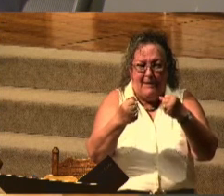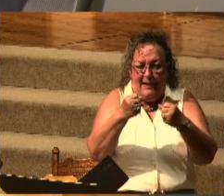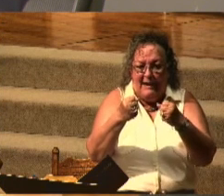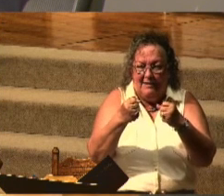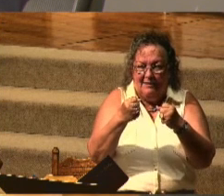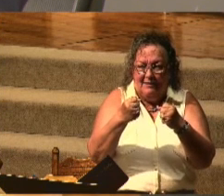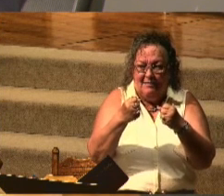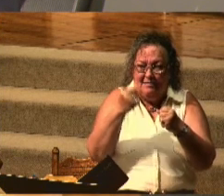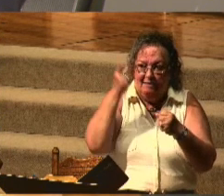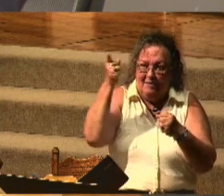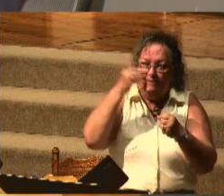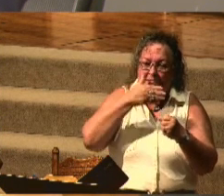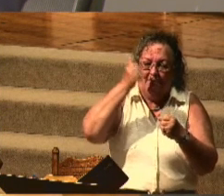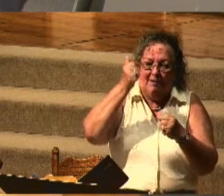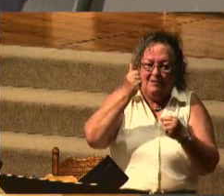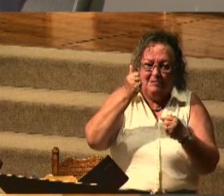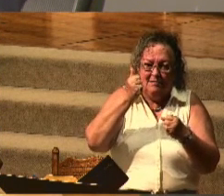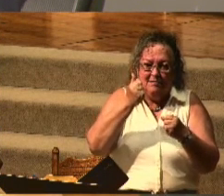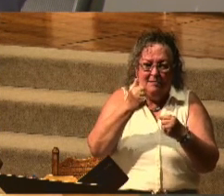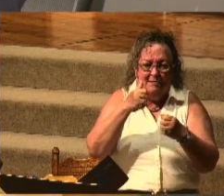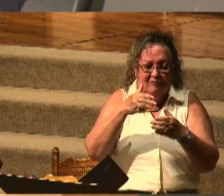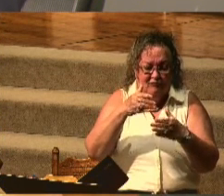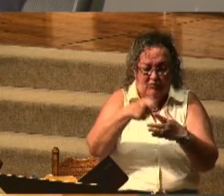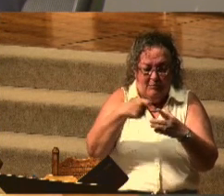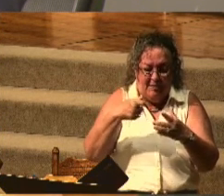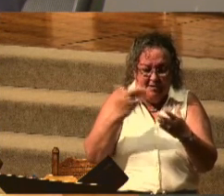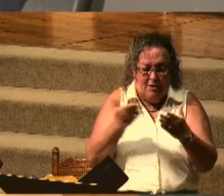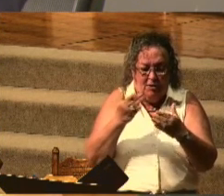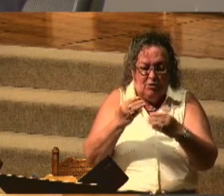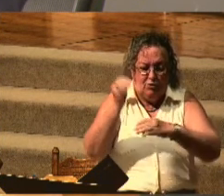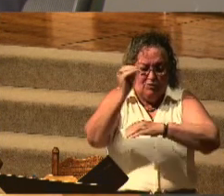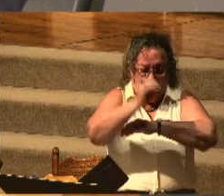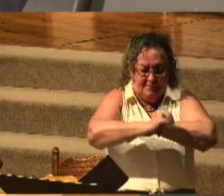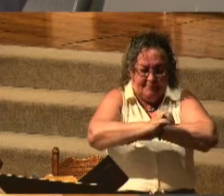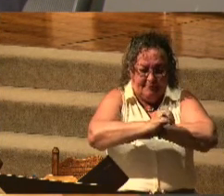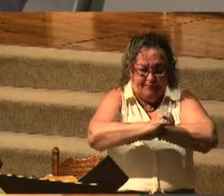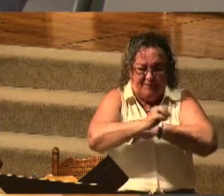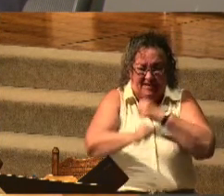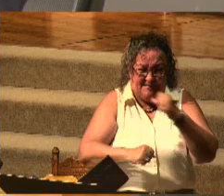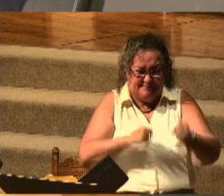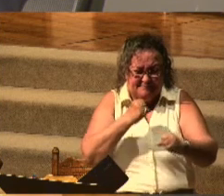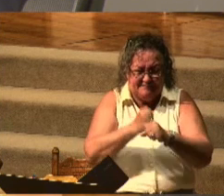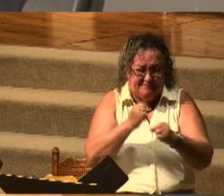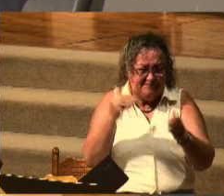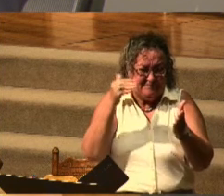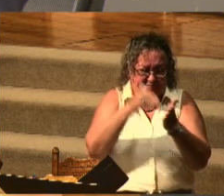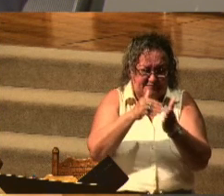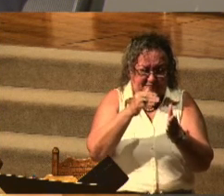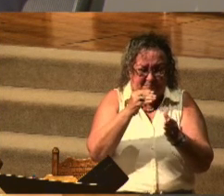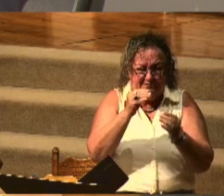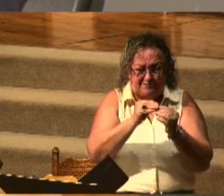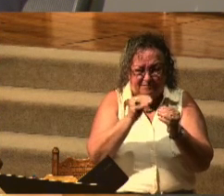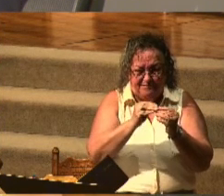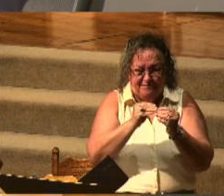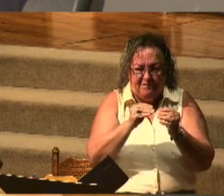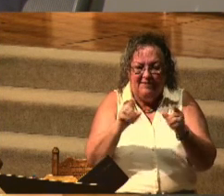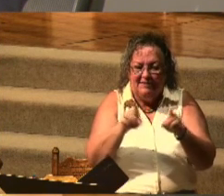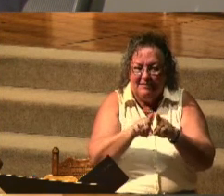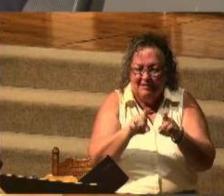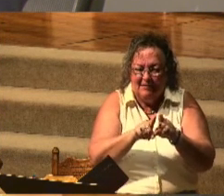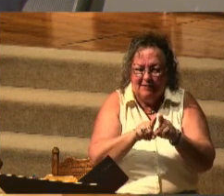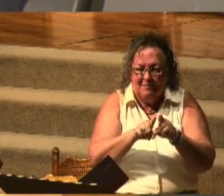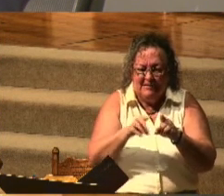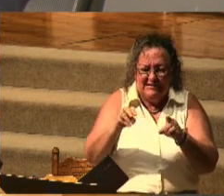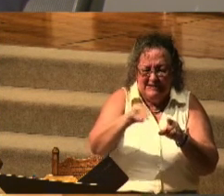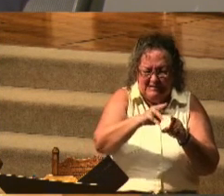sunset, just what waits for me. As sure as the years number a thousand or more, as sure as the sand lays at